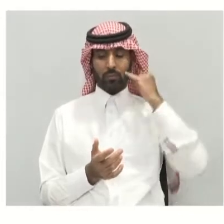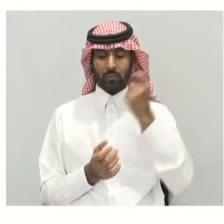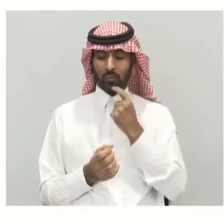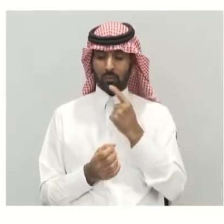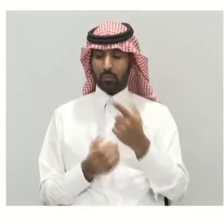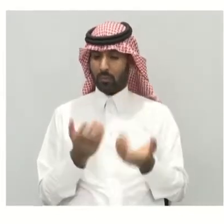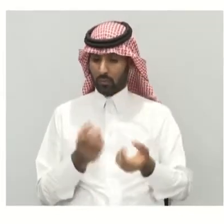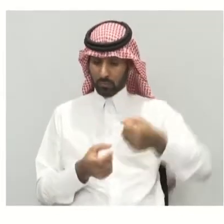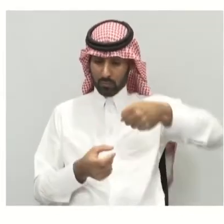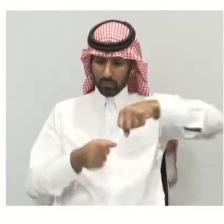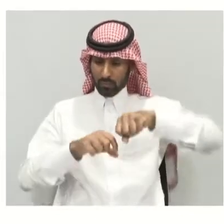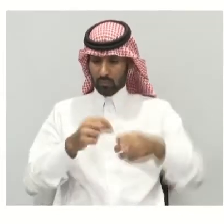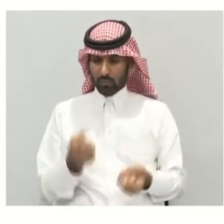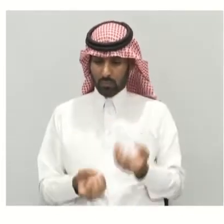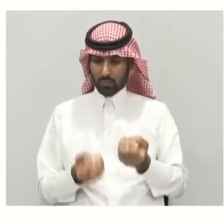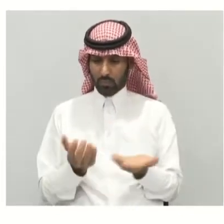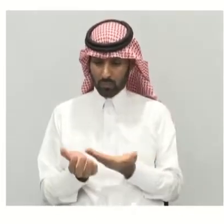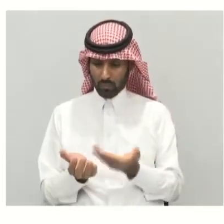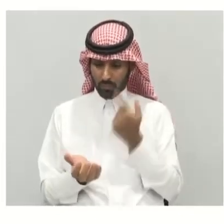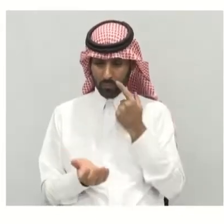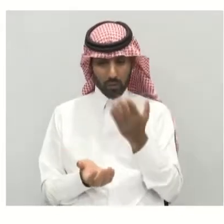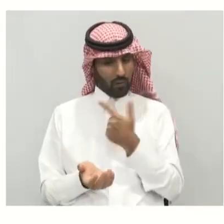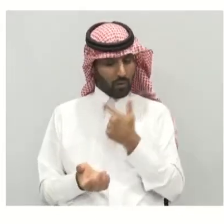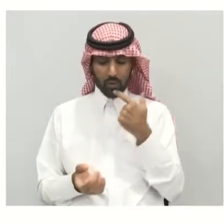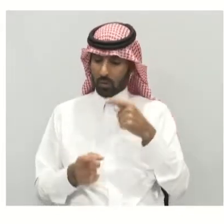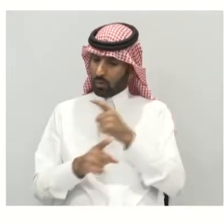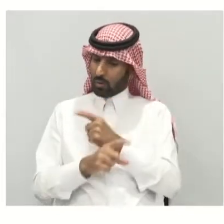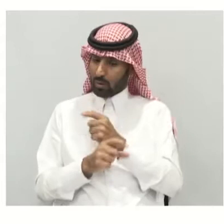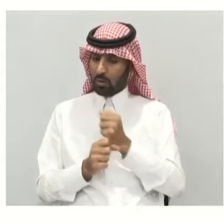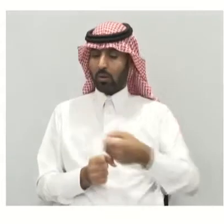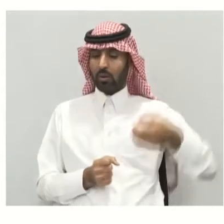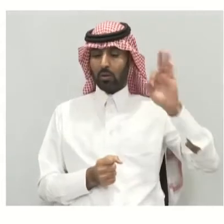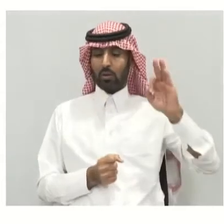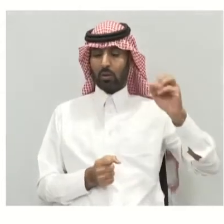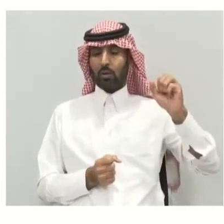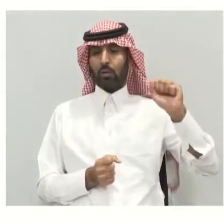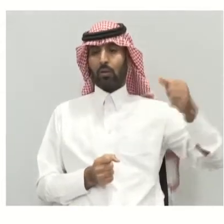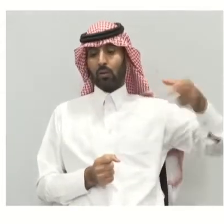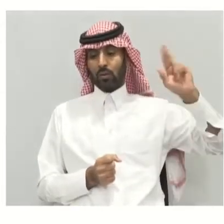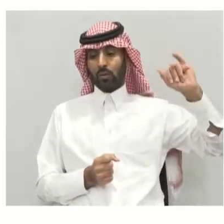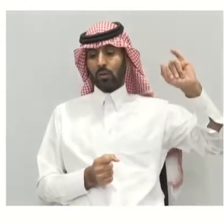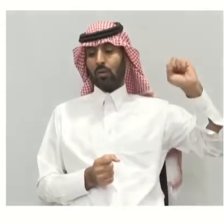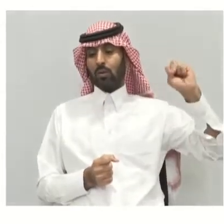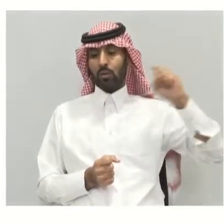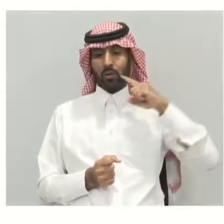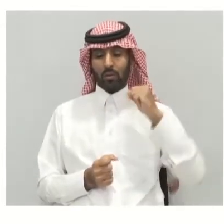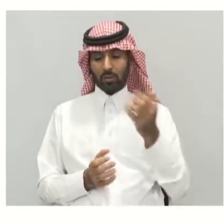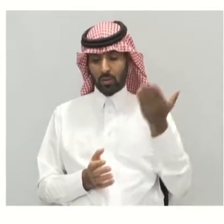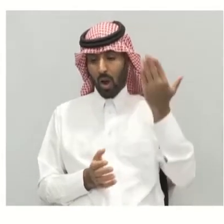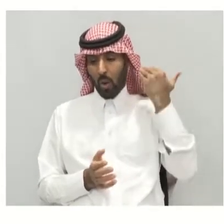chemistry with Mr. Faris. Ali didn't take chemistry with Mr. Faris this past